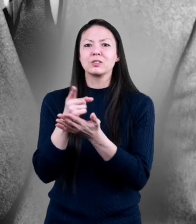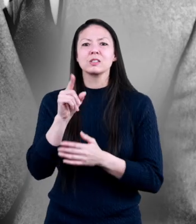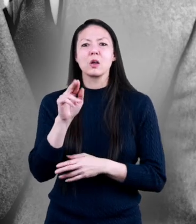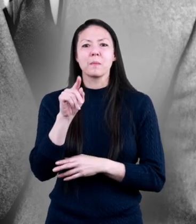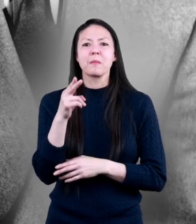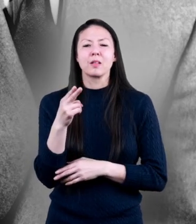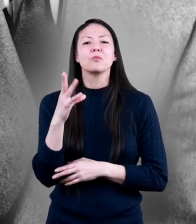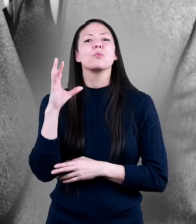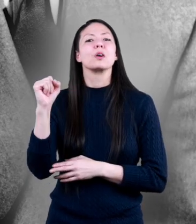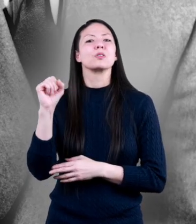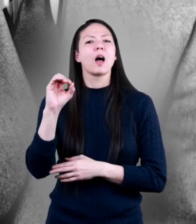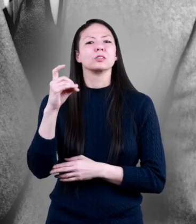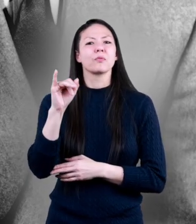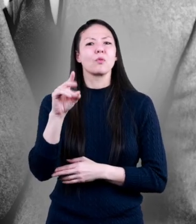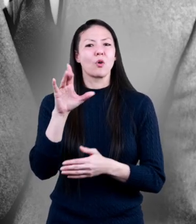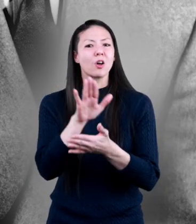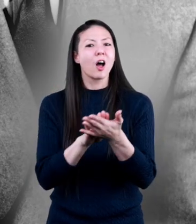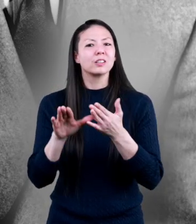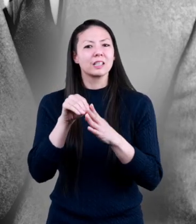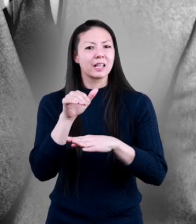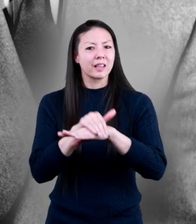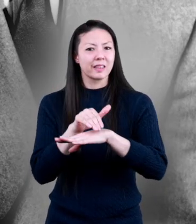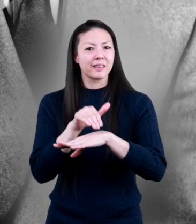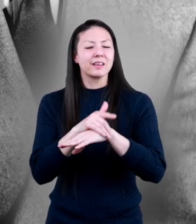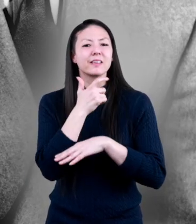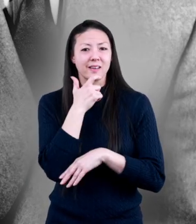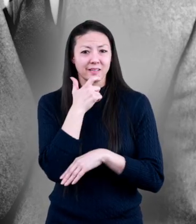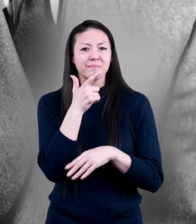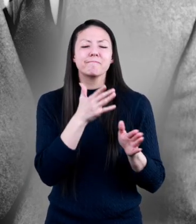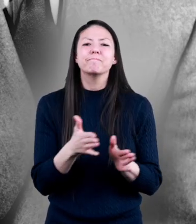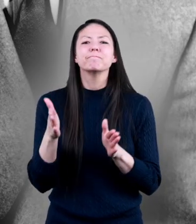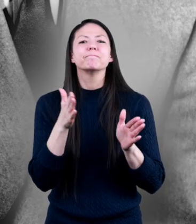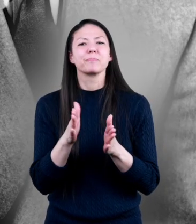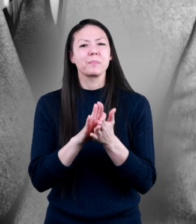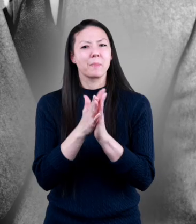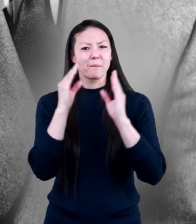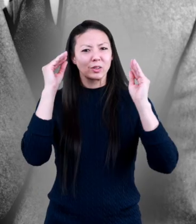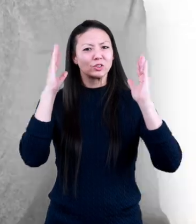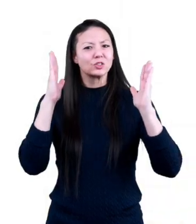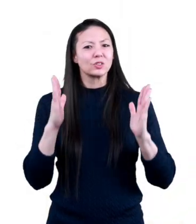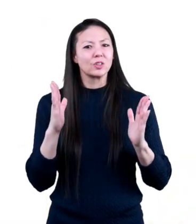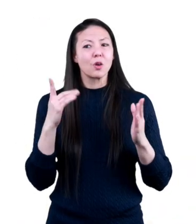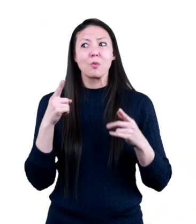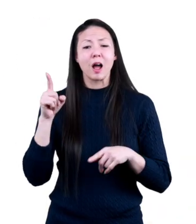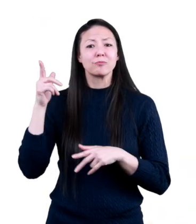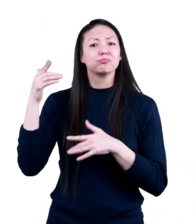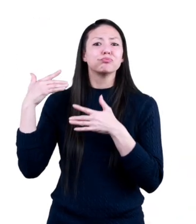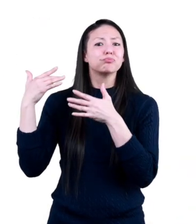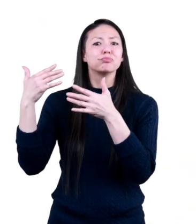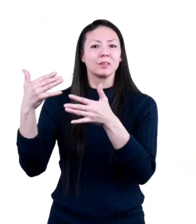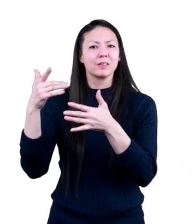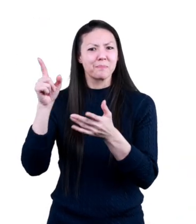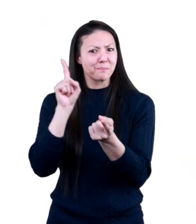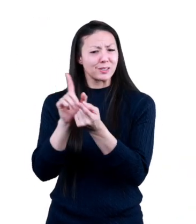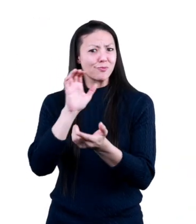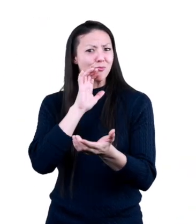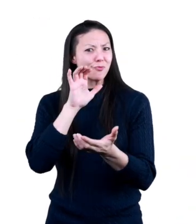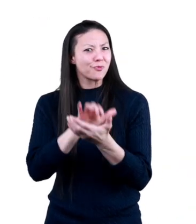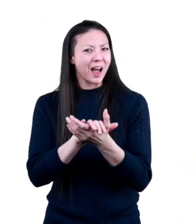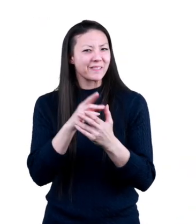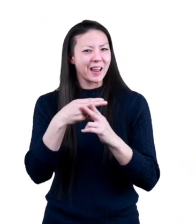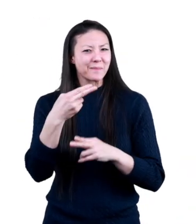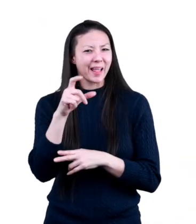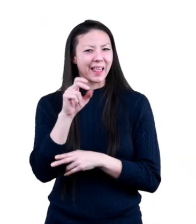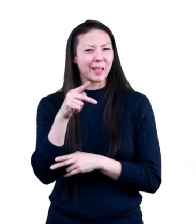from Dartmouth and then went to Oxford College in England with plans to become a professor. While there, he met his future